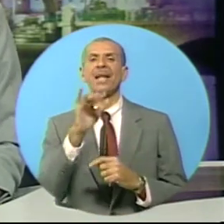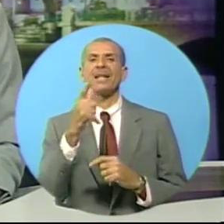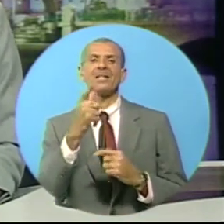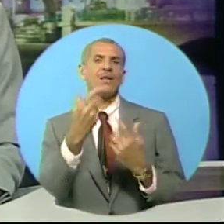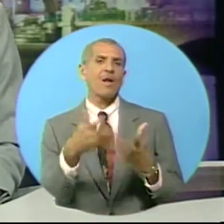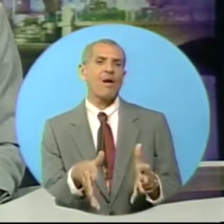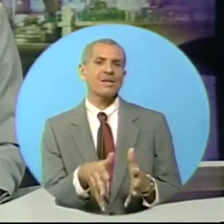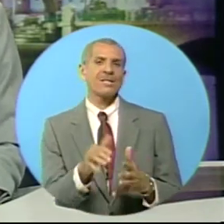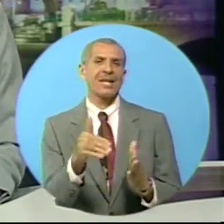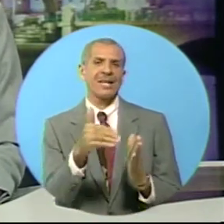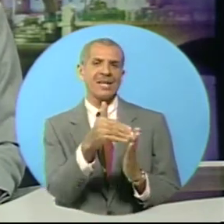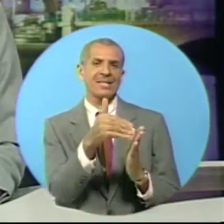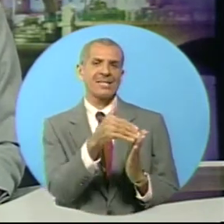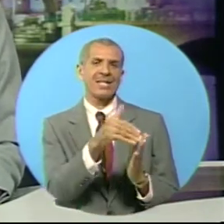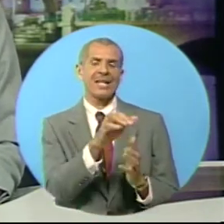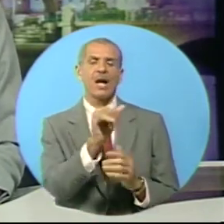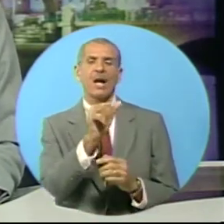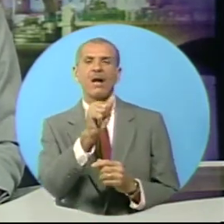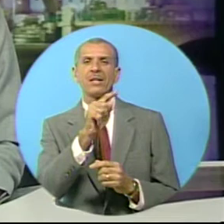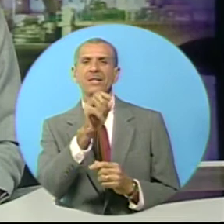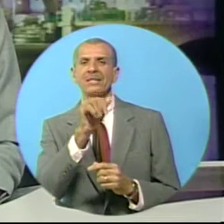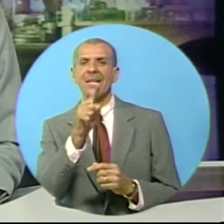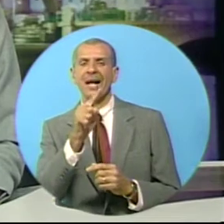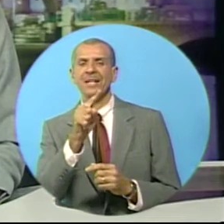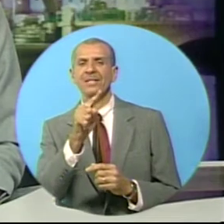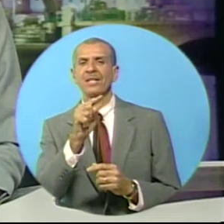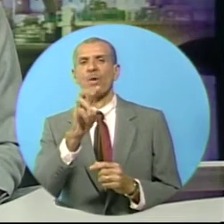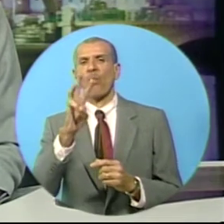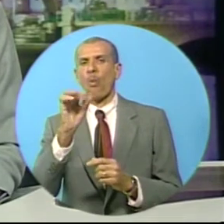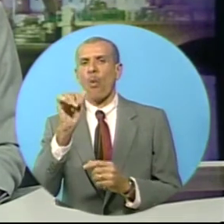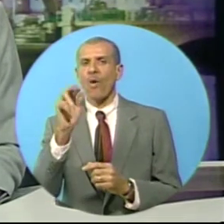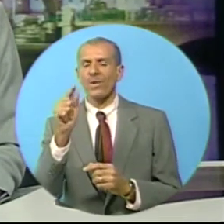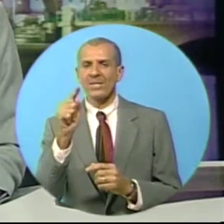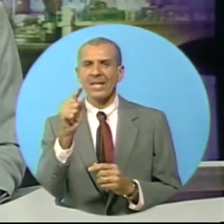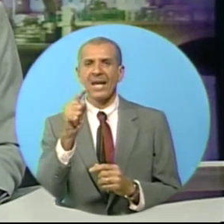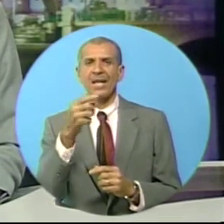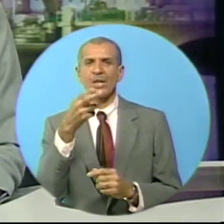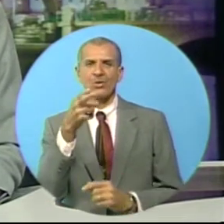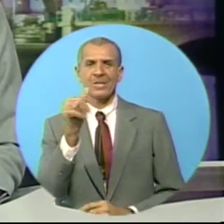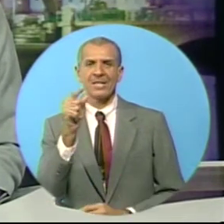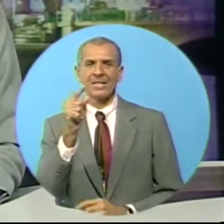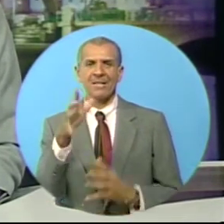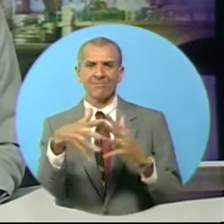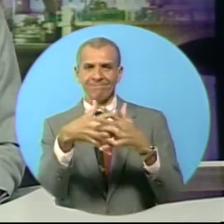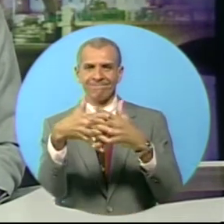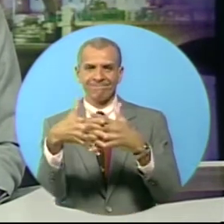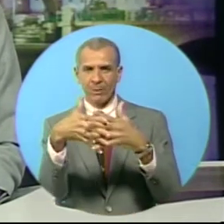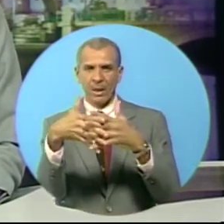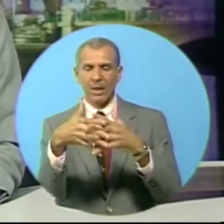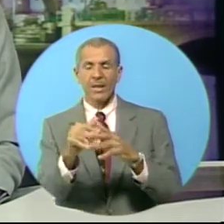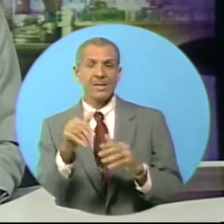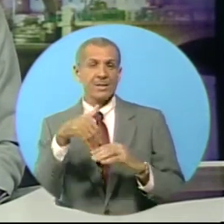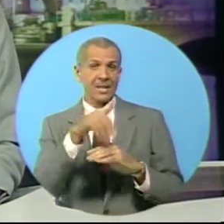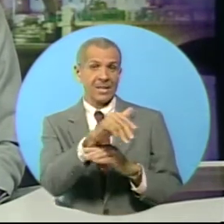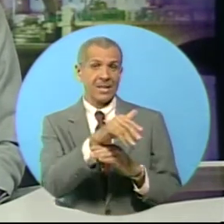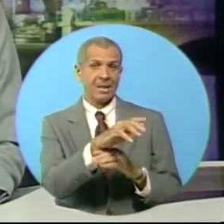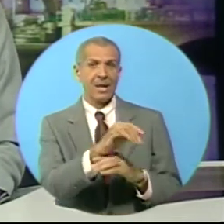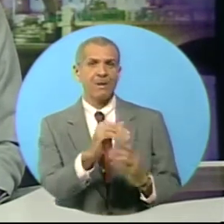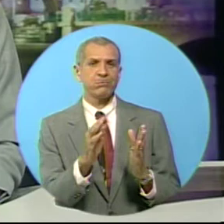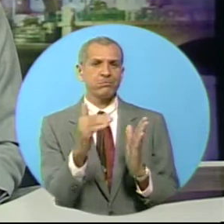second All-Stars cricket match to Shane Warne's Warriors last night in Houston, USA. Warriors were sent into bat and